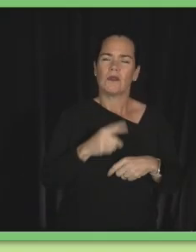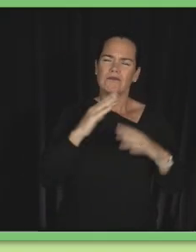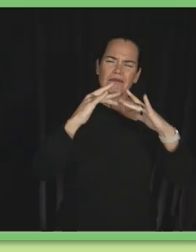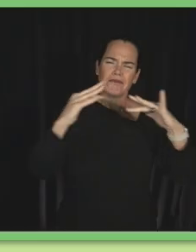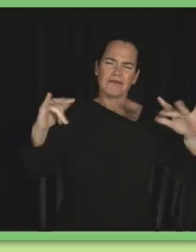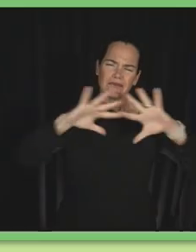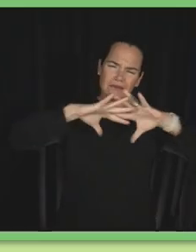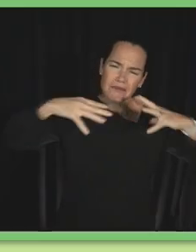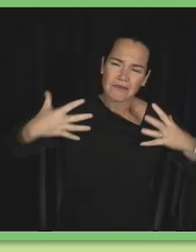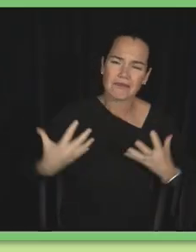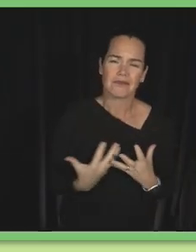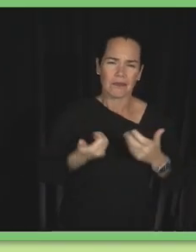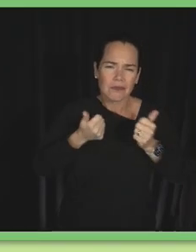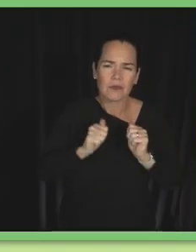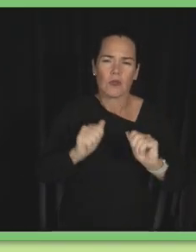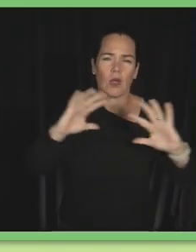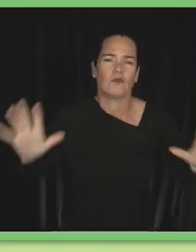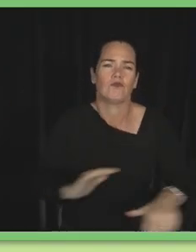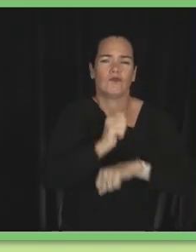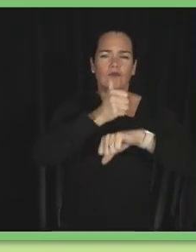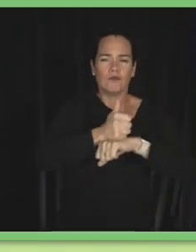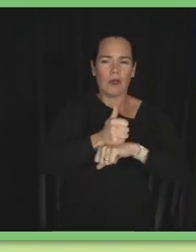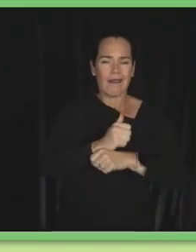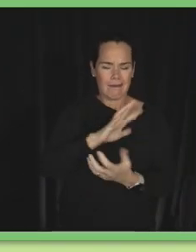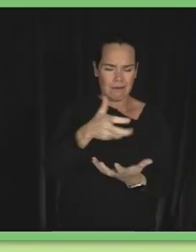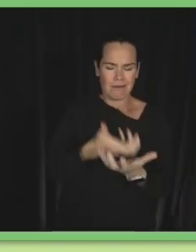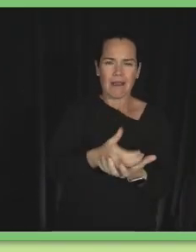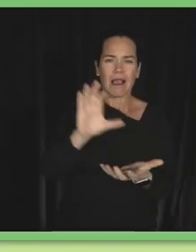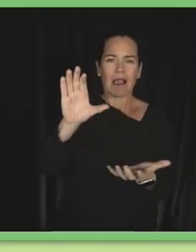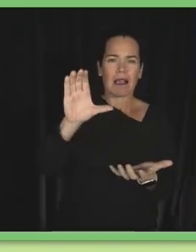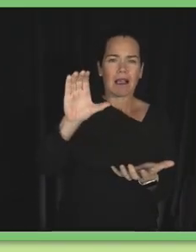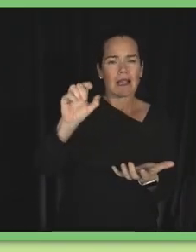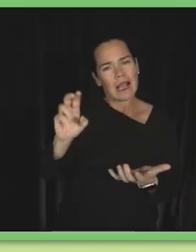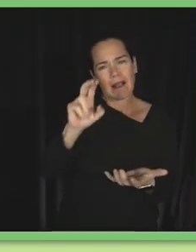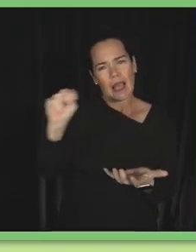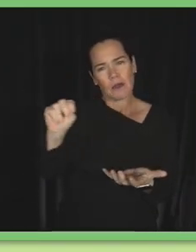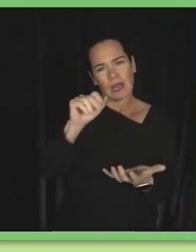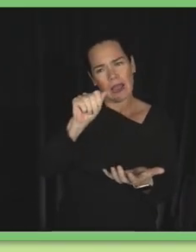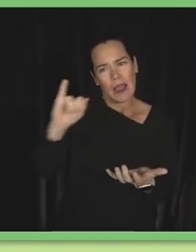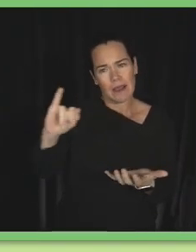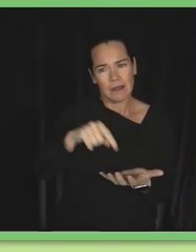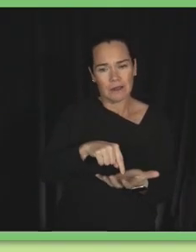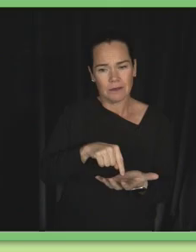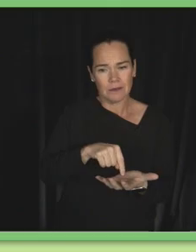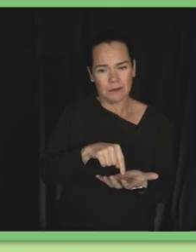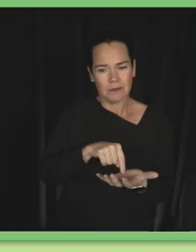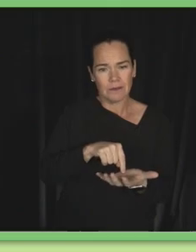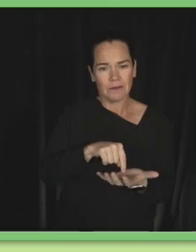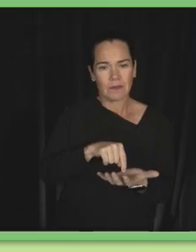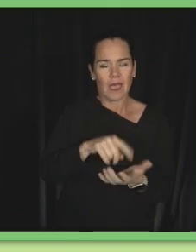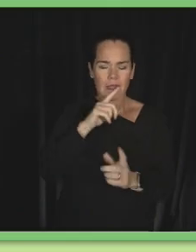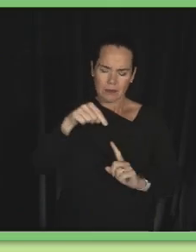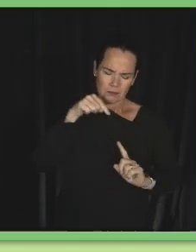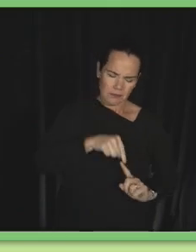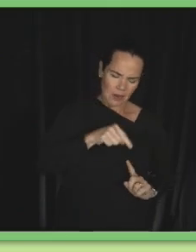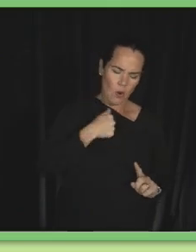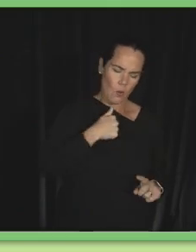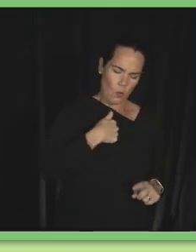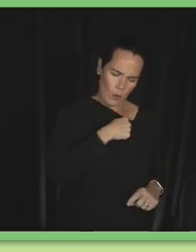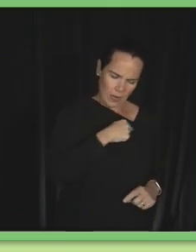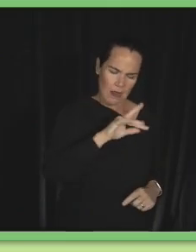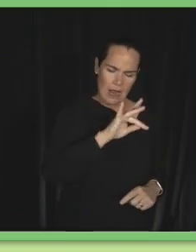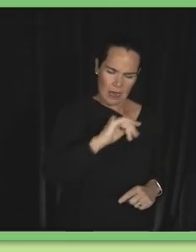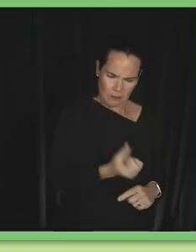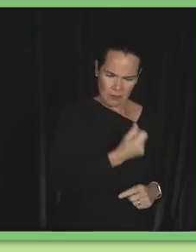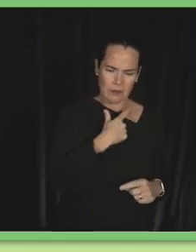of cloud-native AI. At its core, AI Bricks is Kubernetes native distributed inference